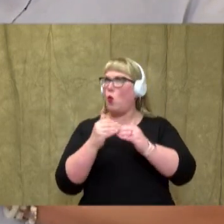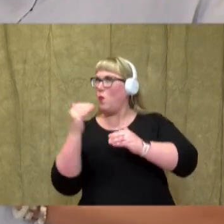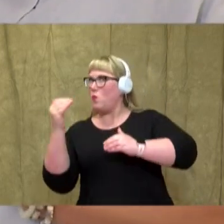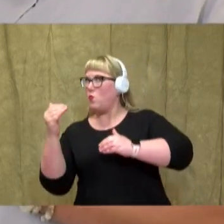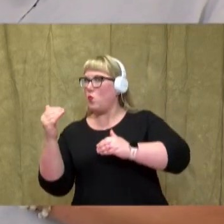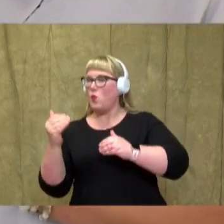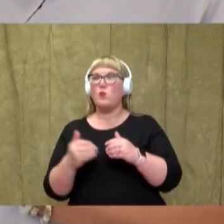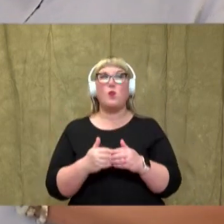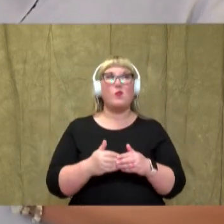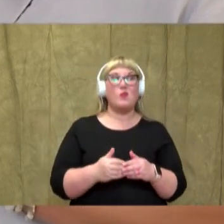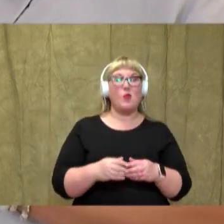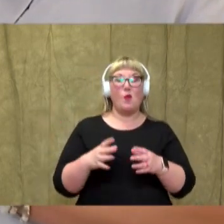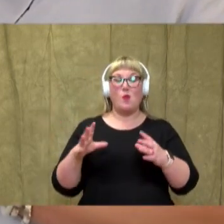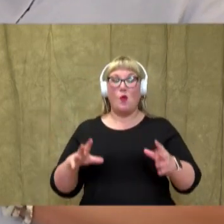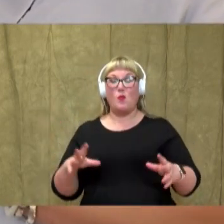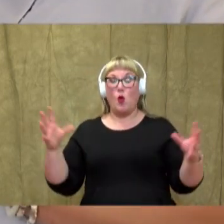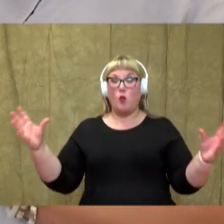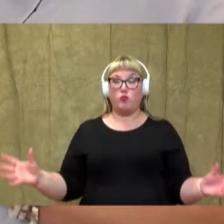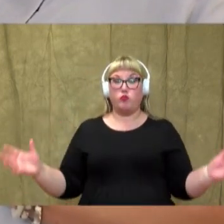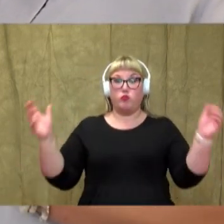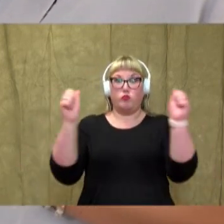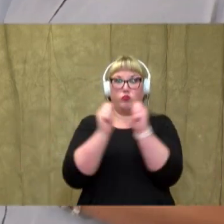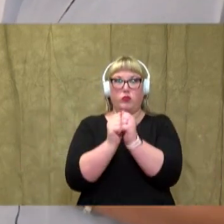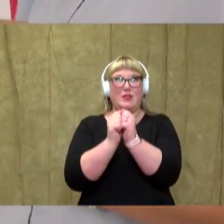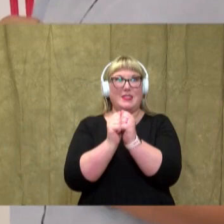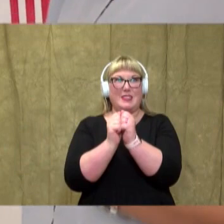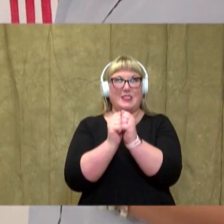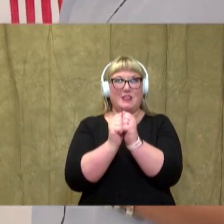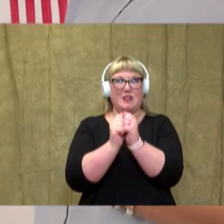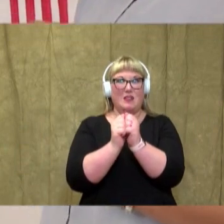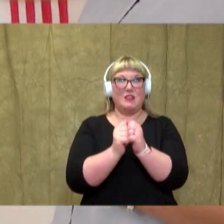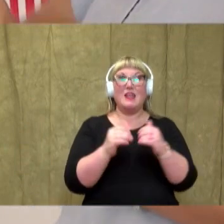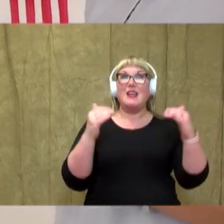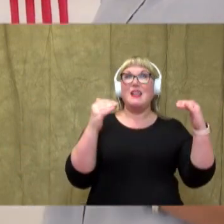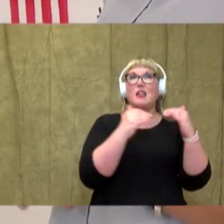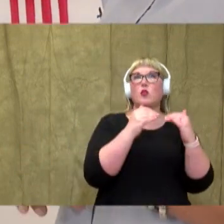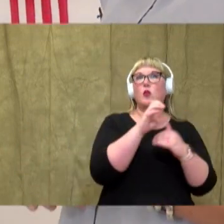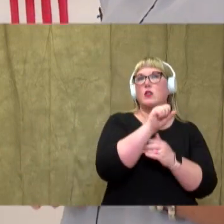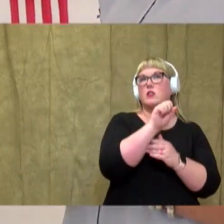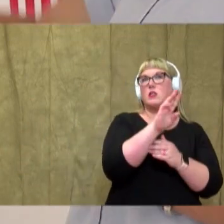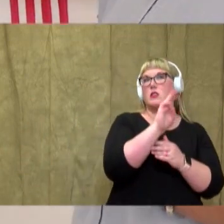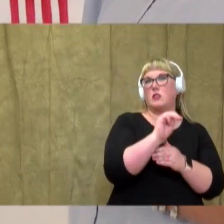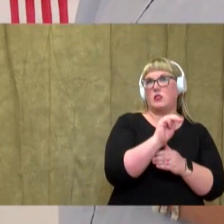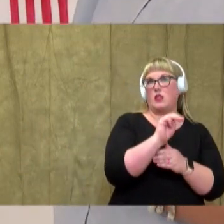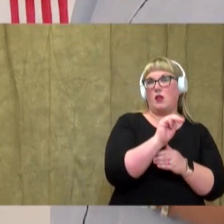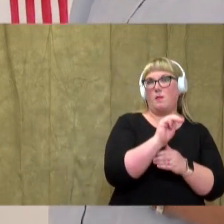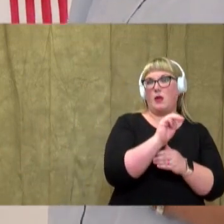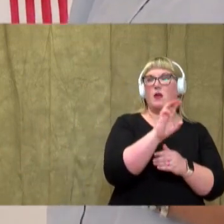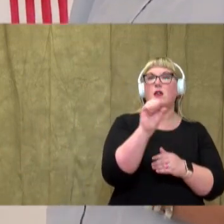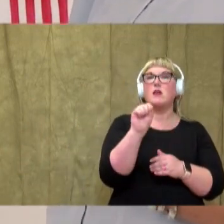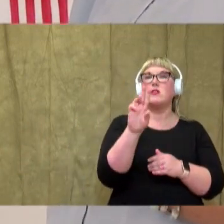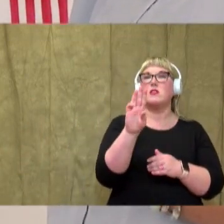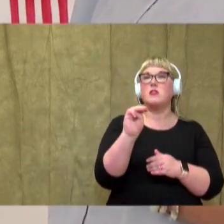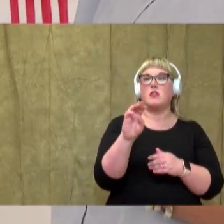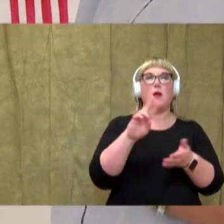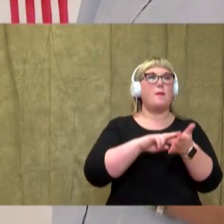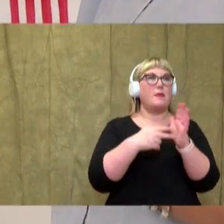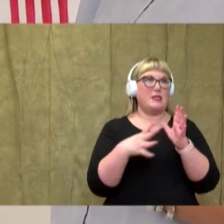sum. Remember, the sum is the answer to an addition equation. We said